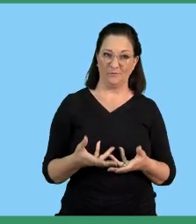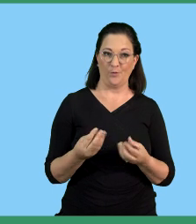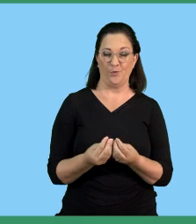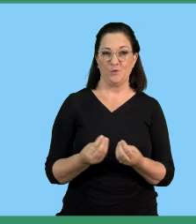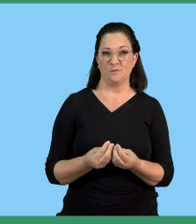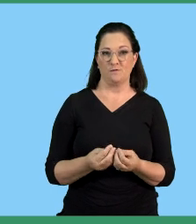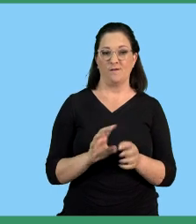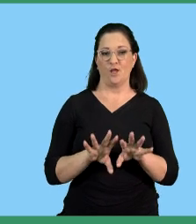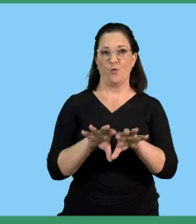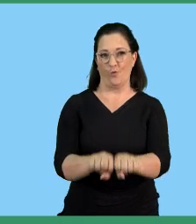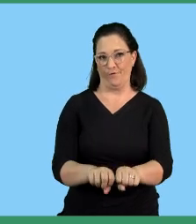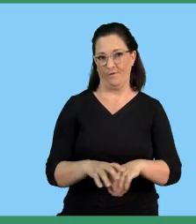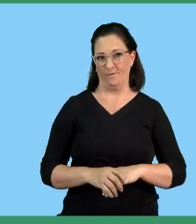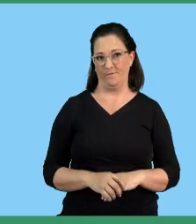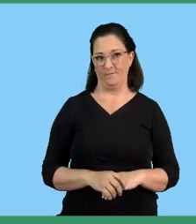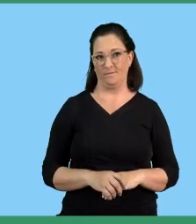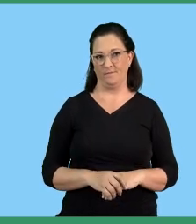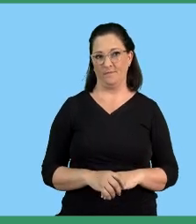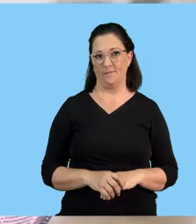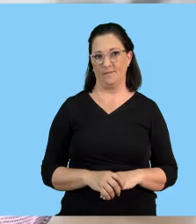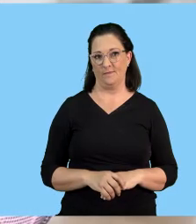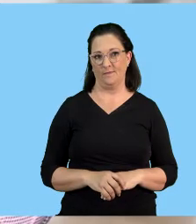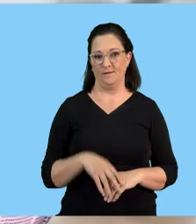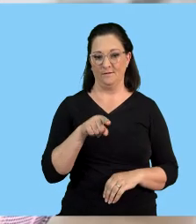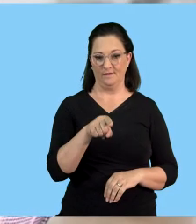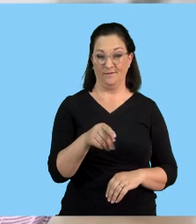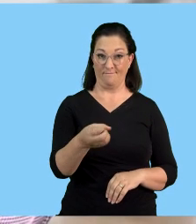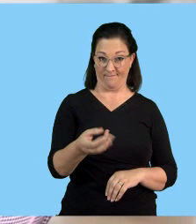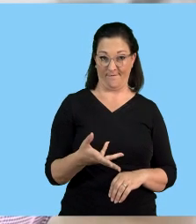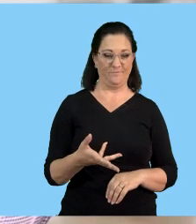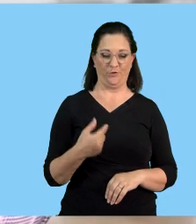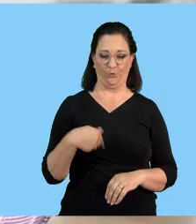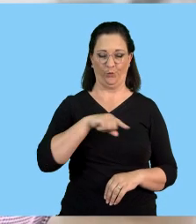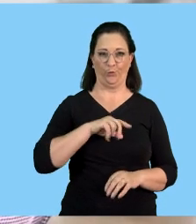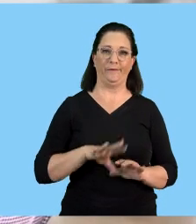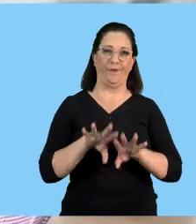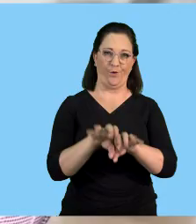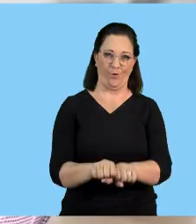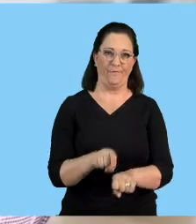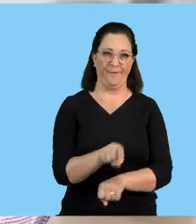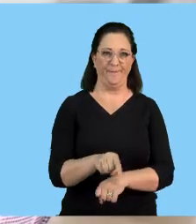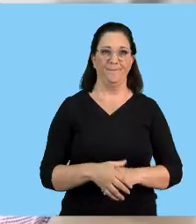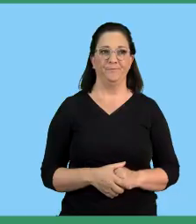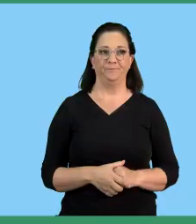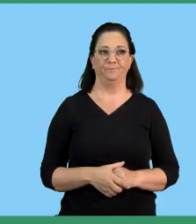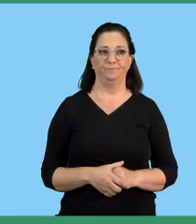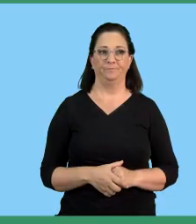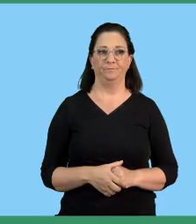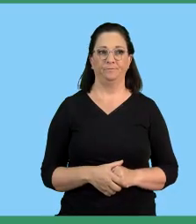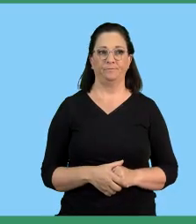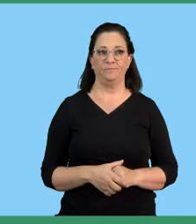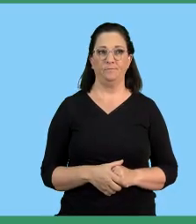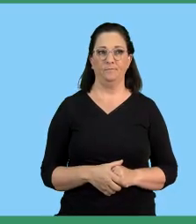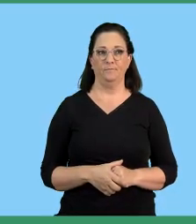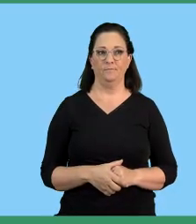the products. So it's forward. We are being forward. We are taking over our distributors, basically. Then we've got